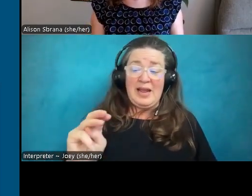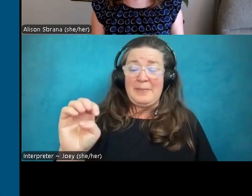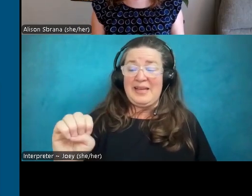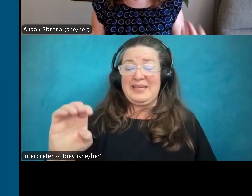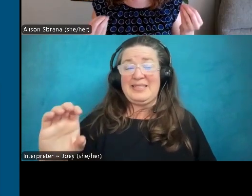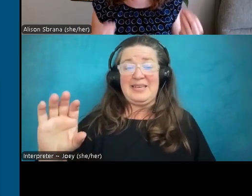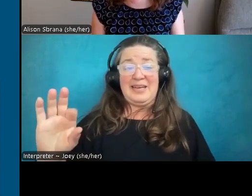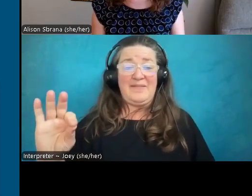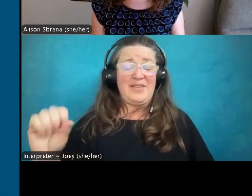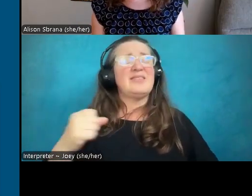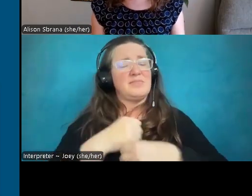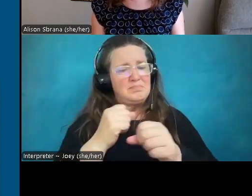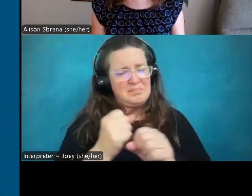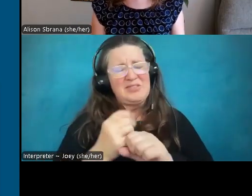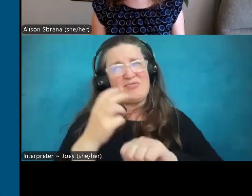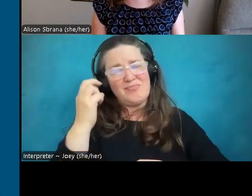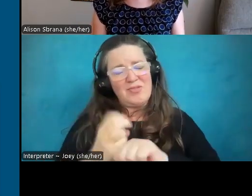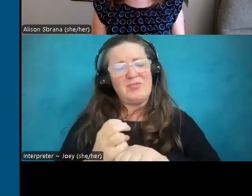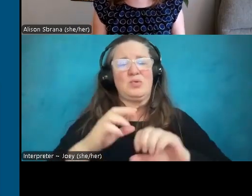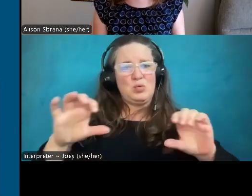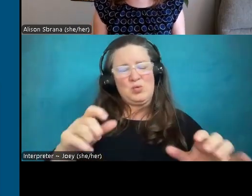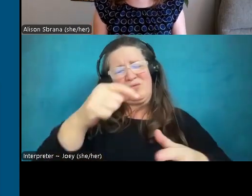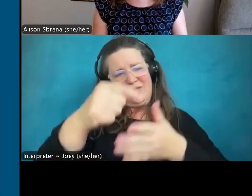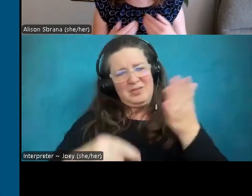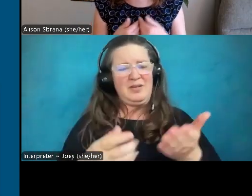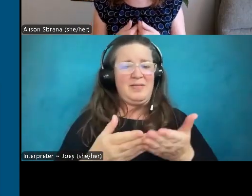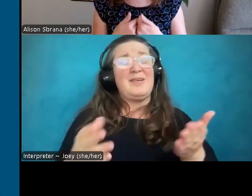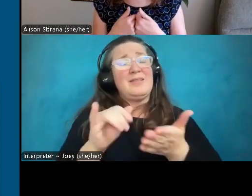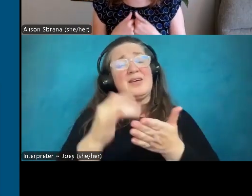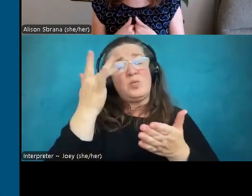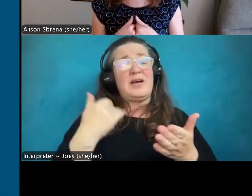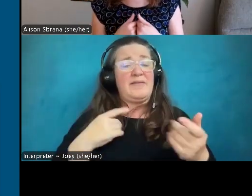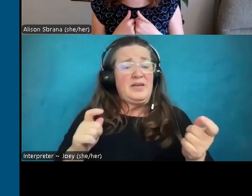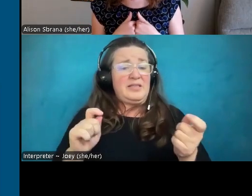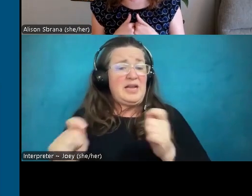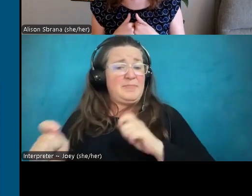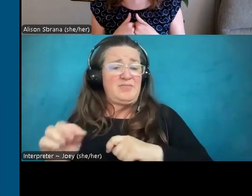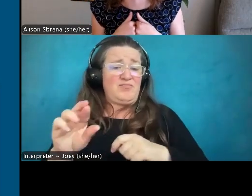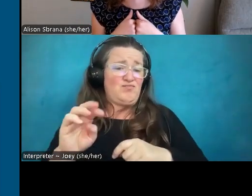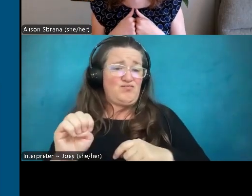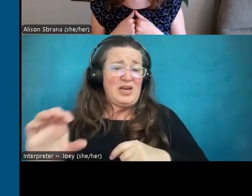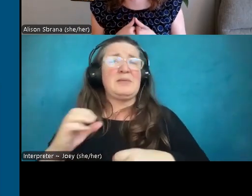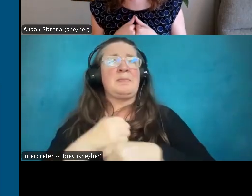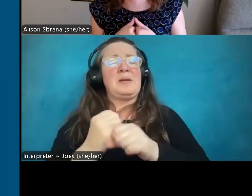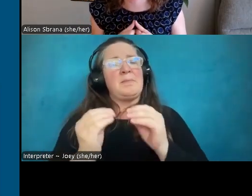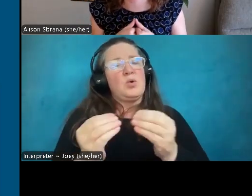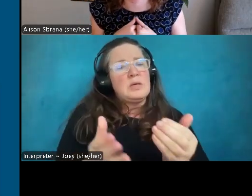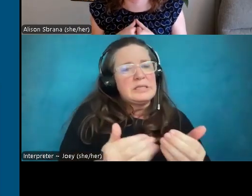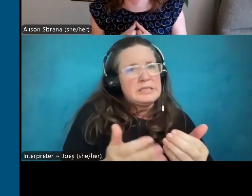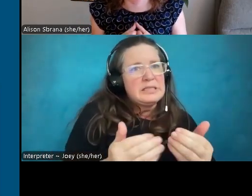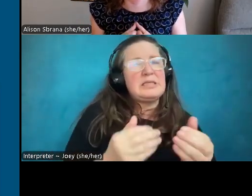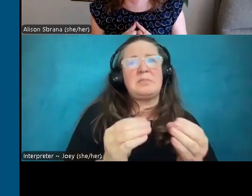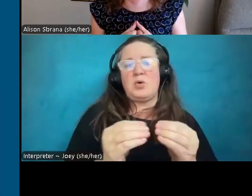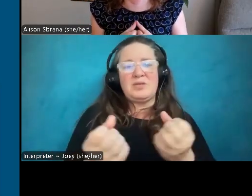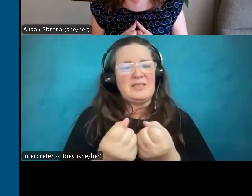those things. That's why we have adaptive recreation, to help make it easier and safer for us to engage with